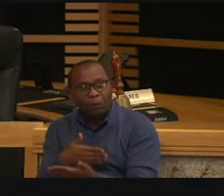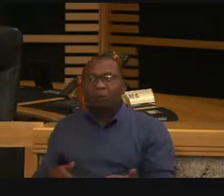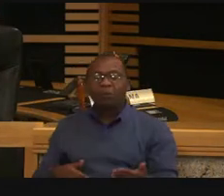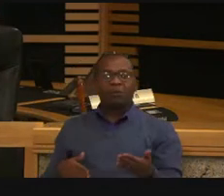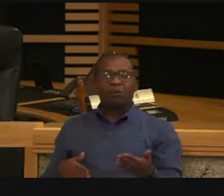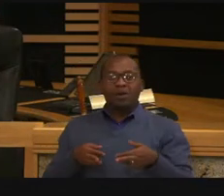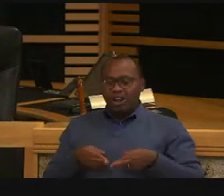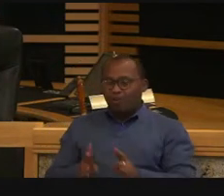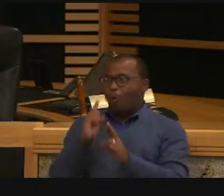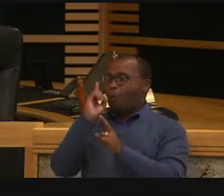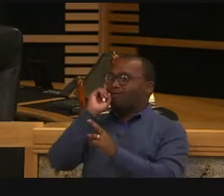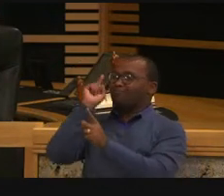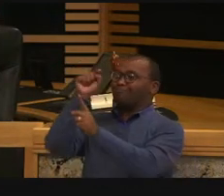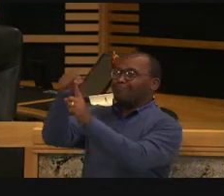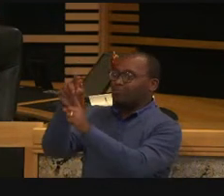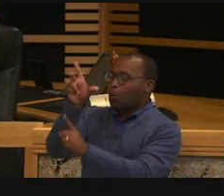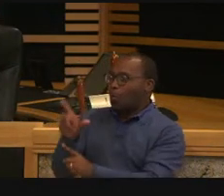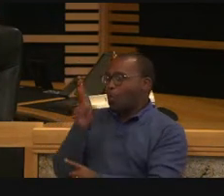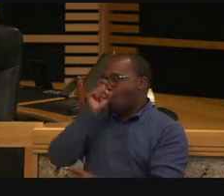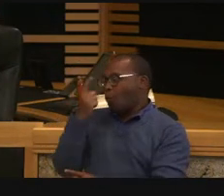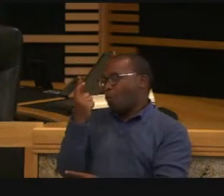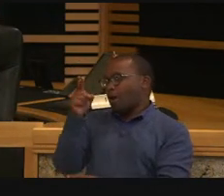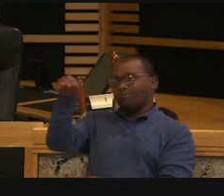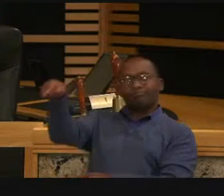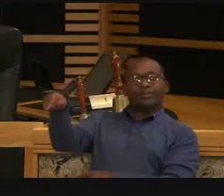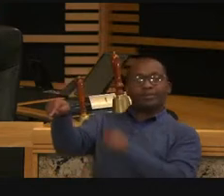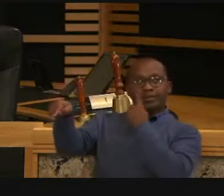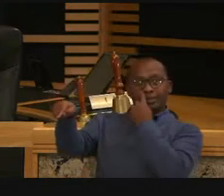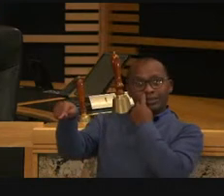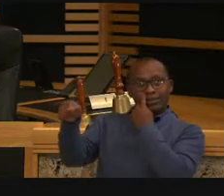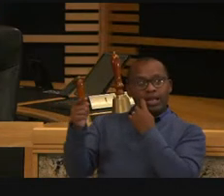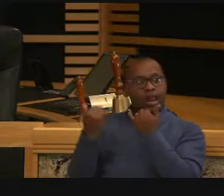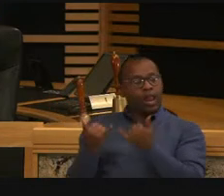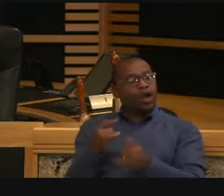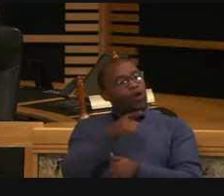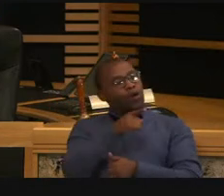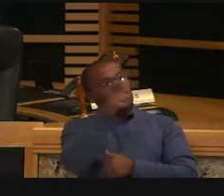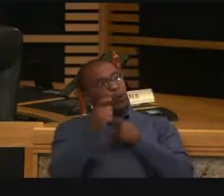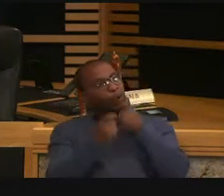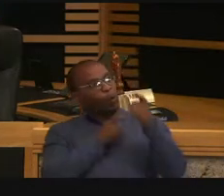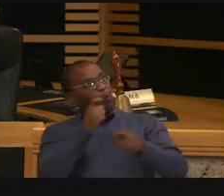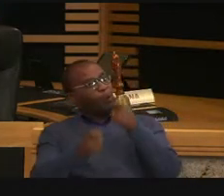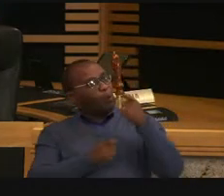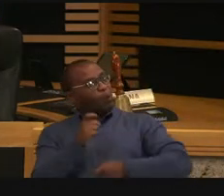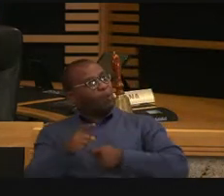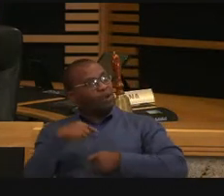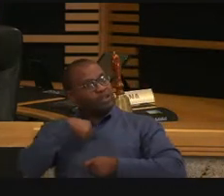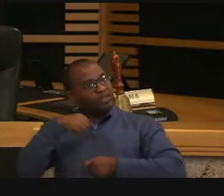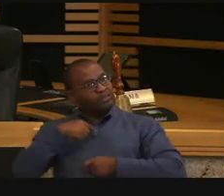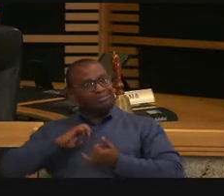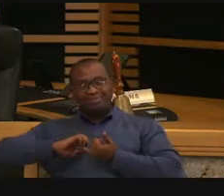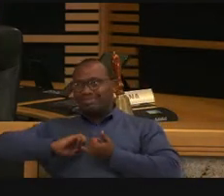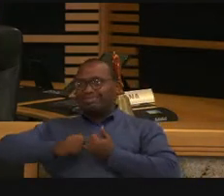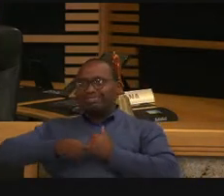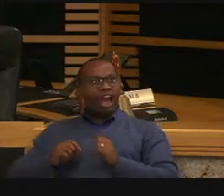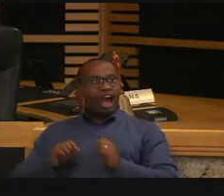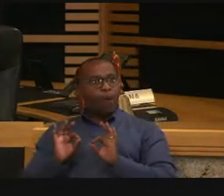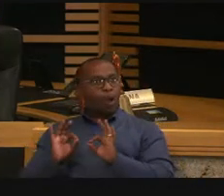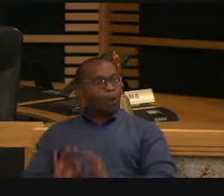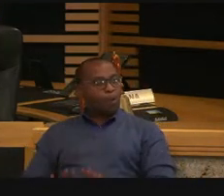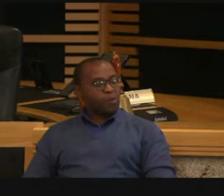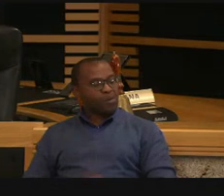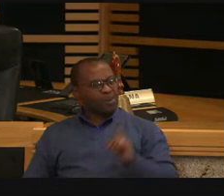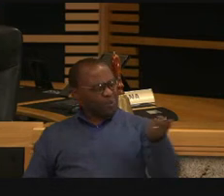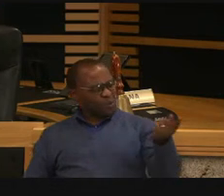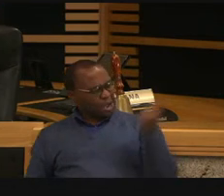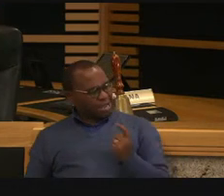Siyamangala xa ngoku imizamo emihle eminje esiyizamayo, kodwa still kusekho abantu abazasixela ngeKapa. EKapa